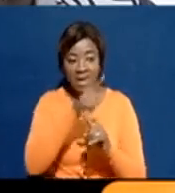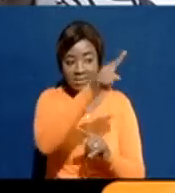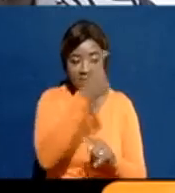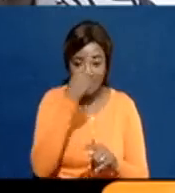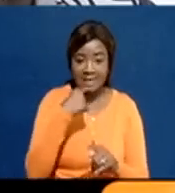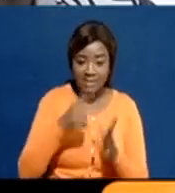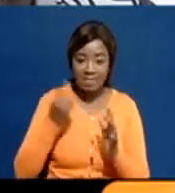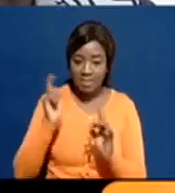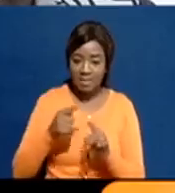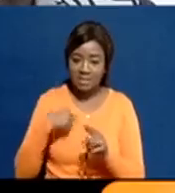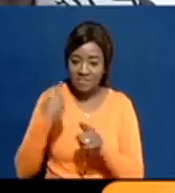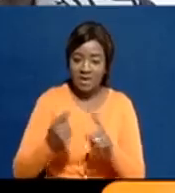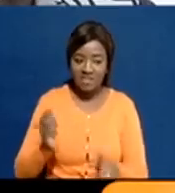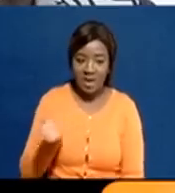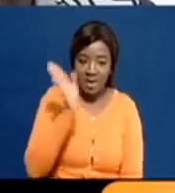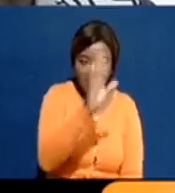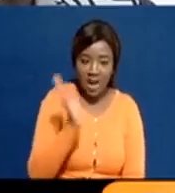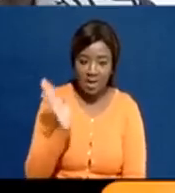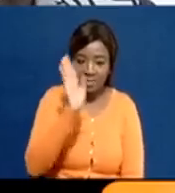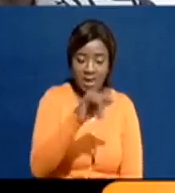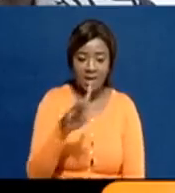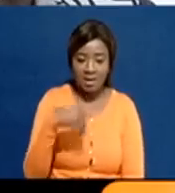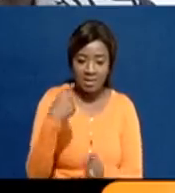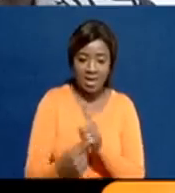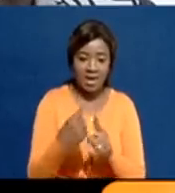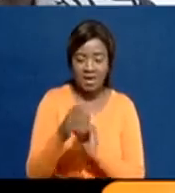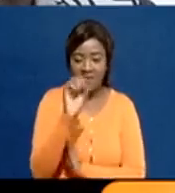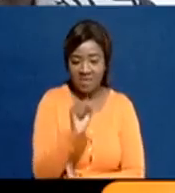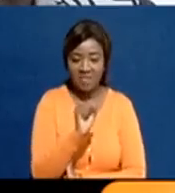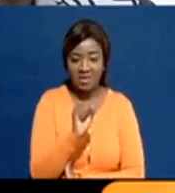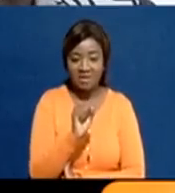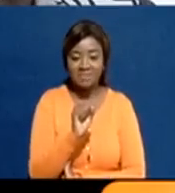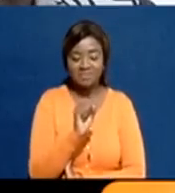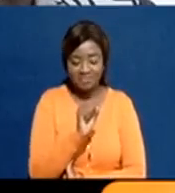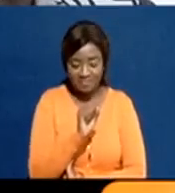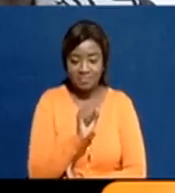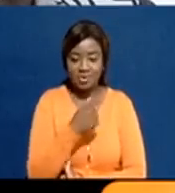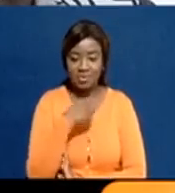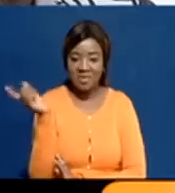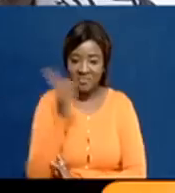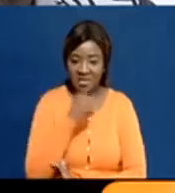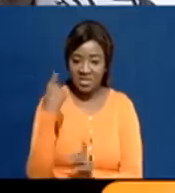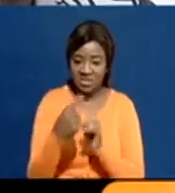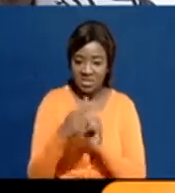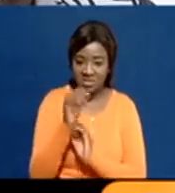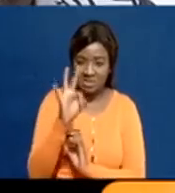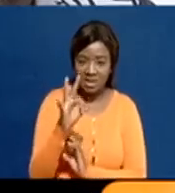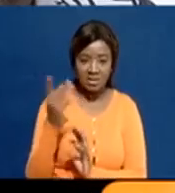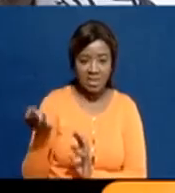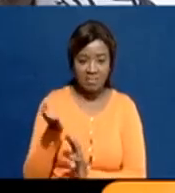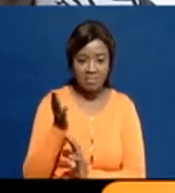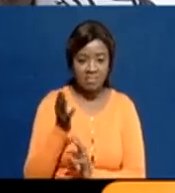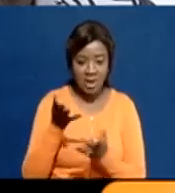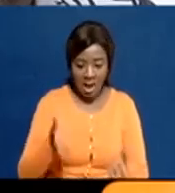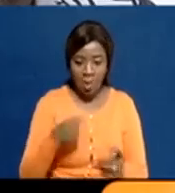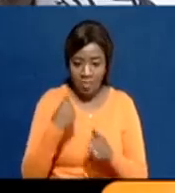for a checkup for 5 years. I've just had my colleague say that she's on year 3. Right. So I did my 5 years. I finished them in 2018. So now I'm